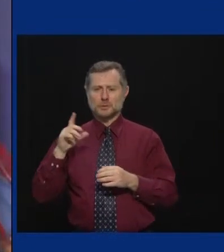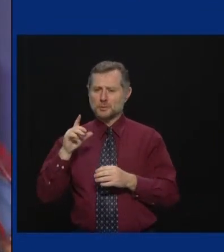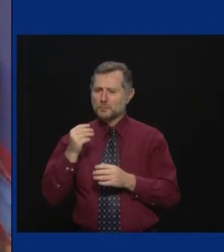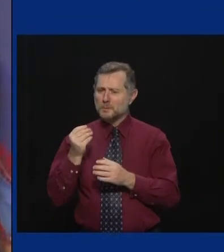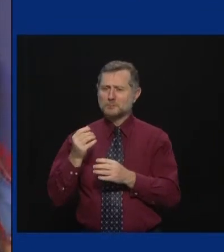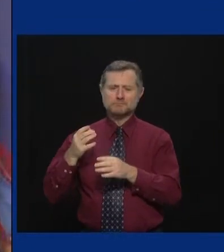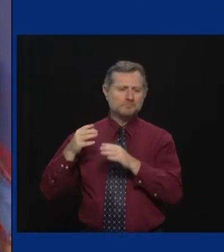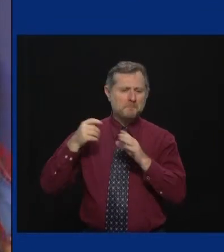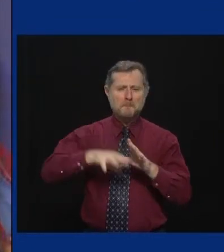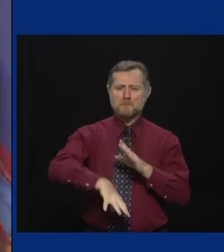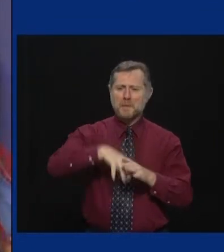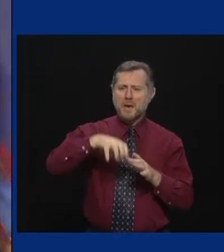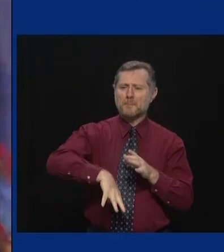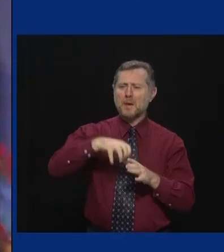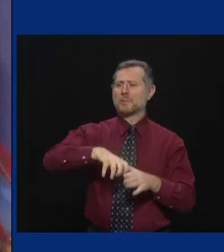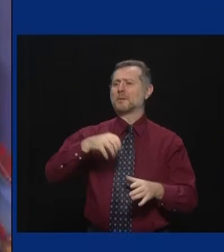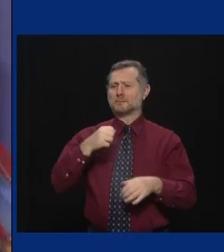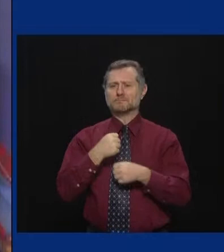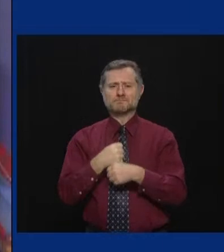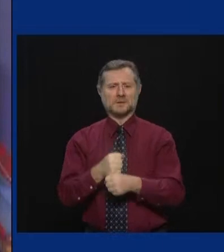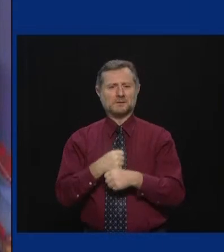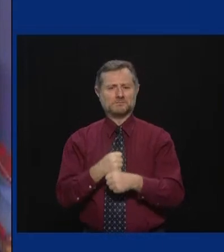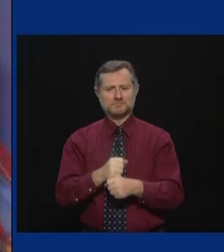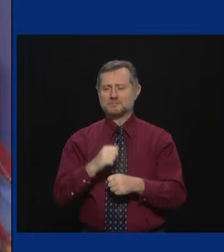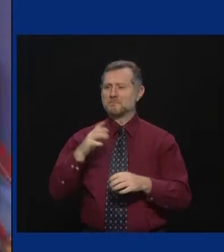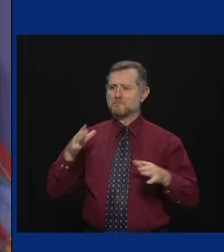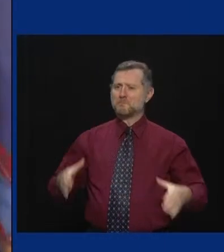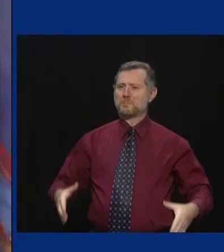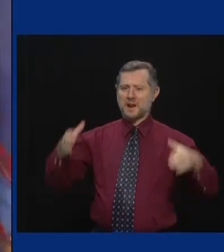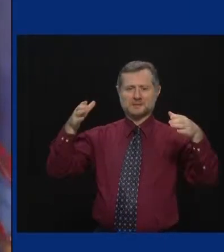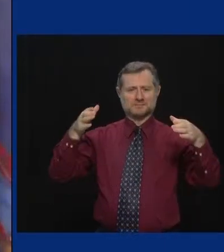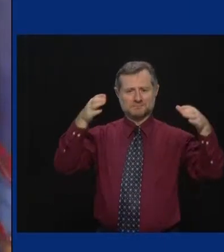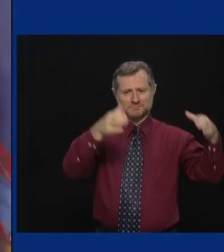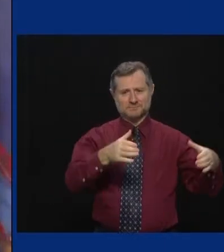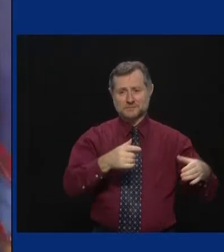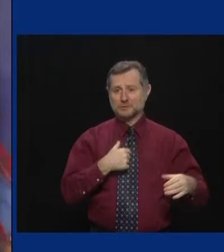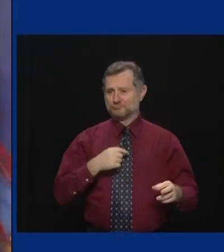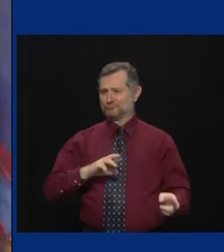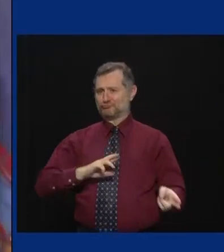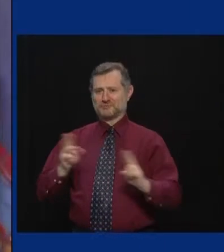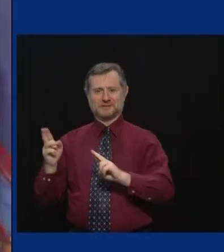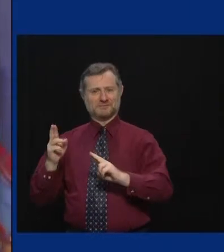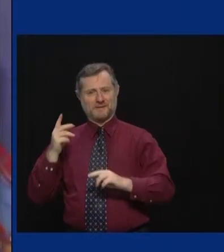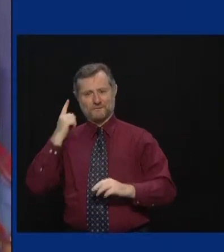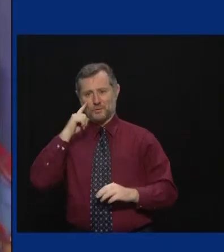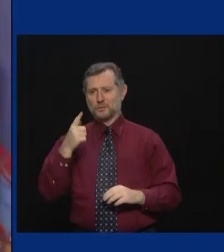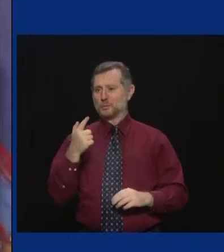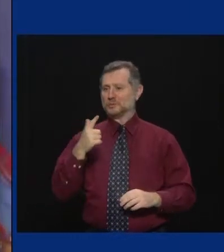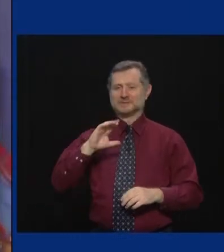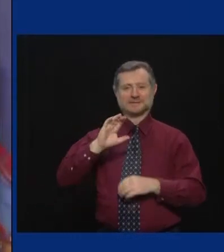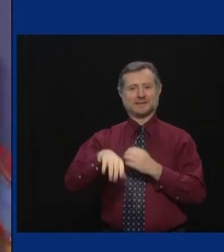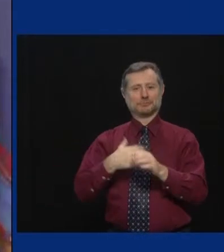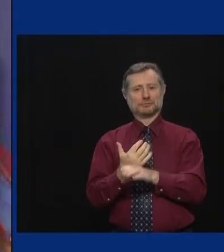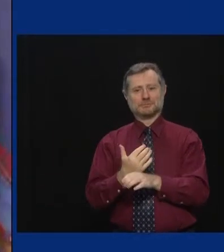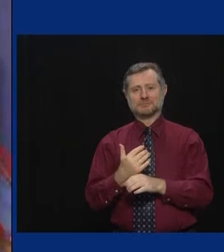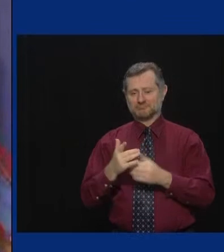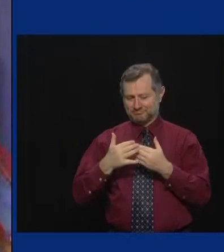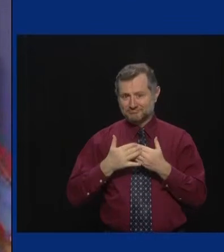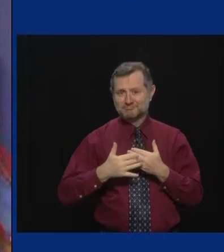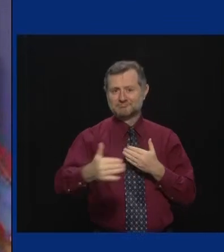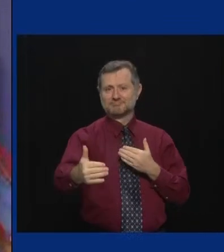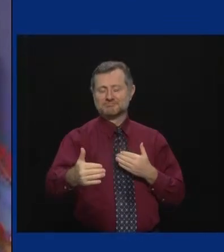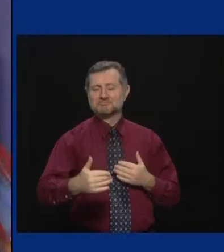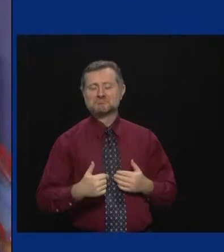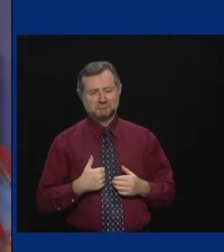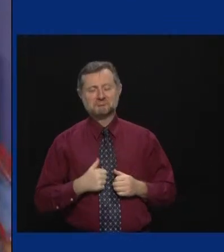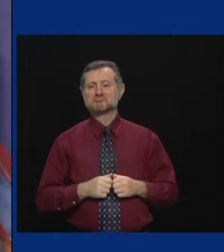This now says we're ready not just for the 21st century, but beyond. And I want to let them know that we have state-of-the-art